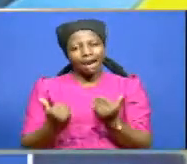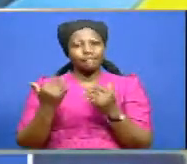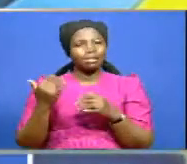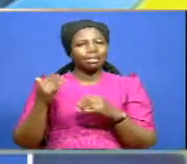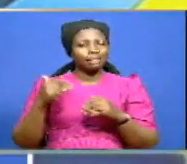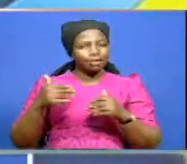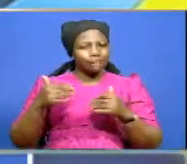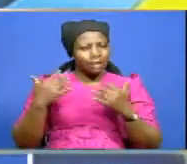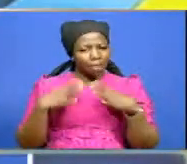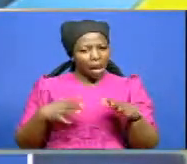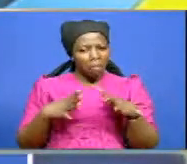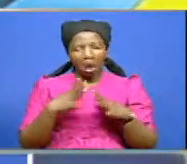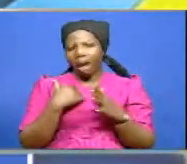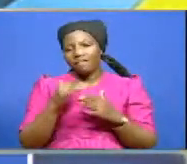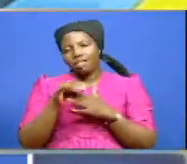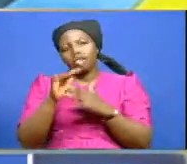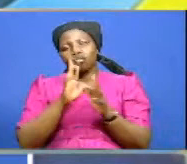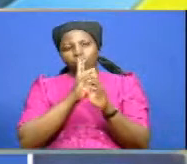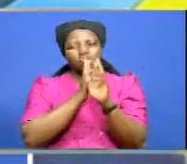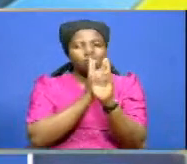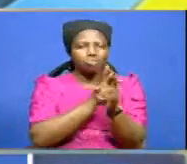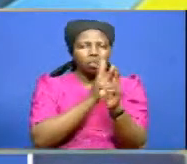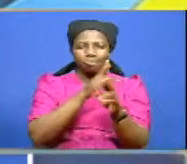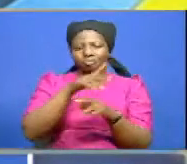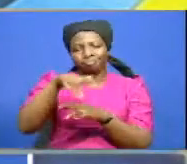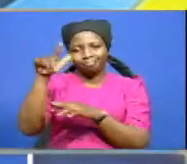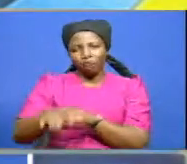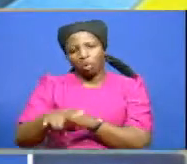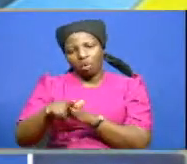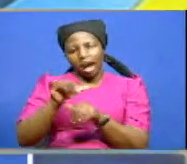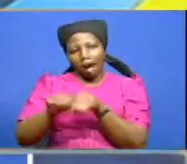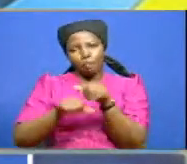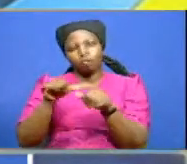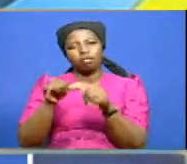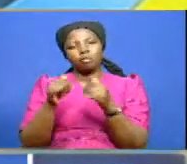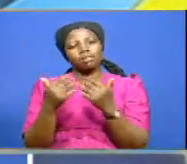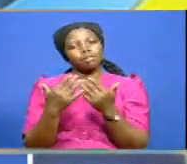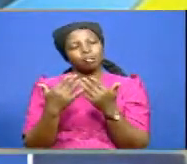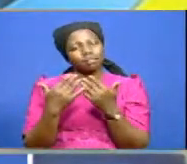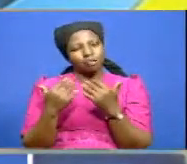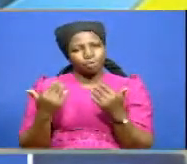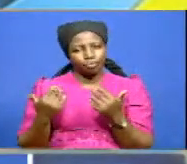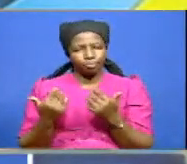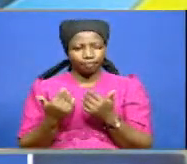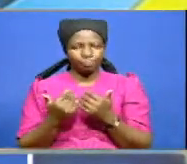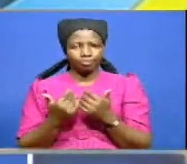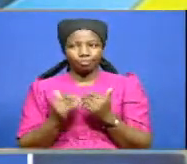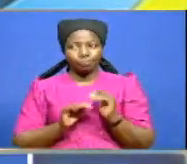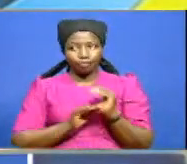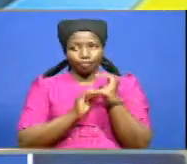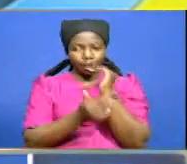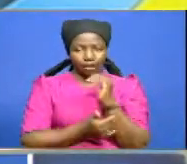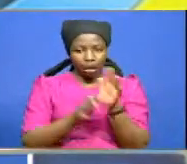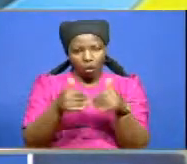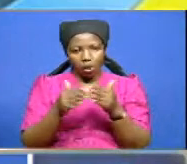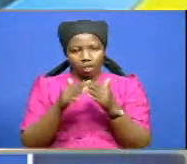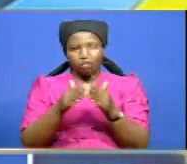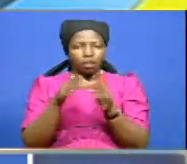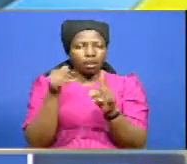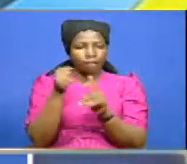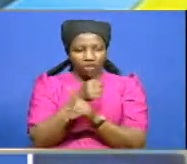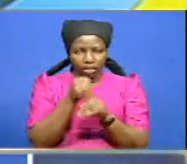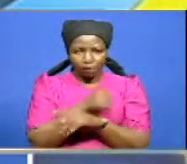low reportage of teenage pregnancy cases. Elsewhere in Nakuru County, a section of needy families in the area have benefited